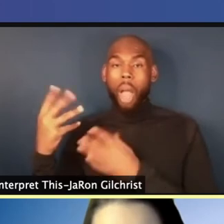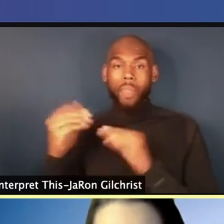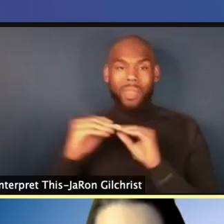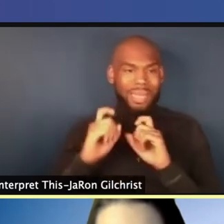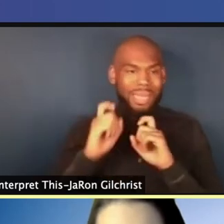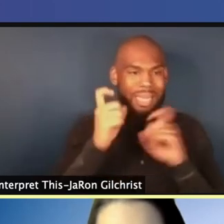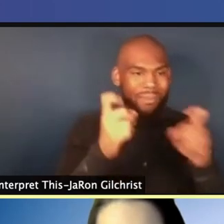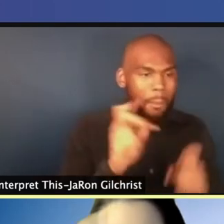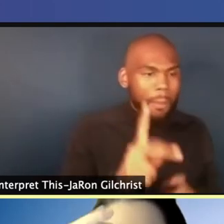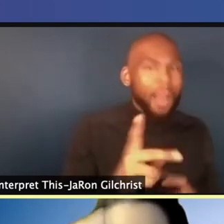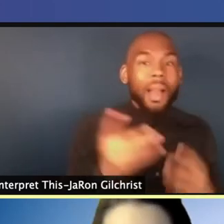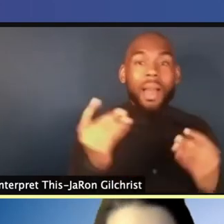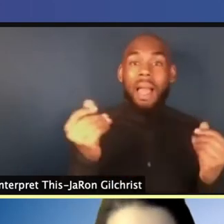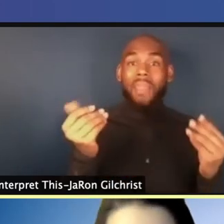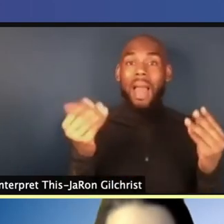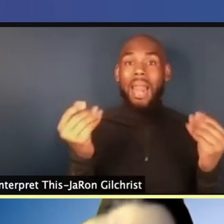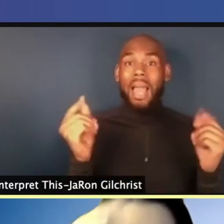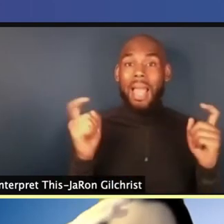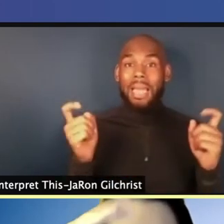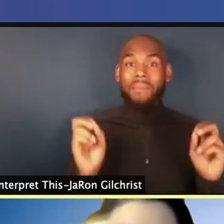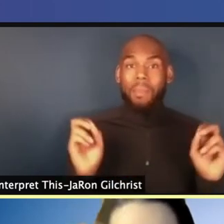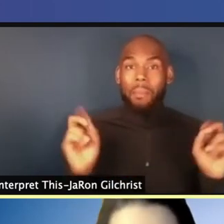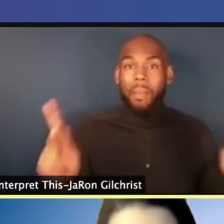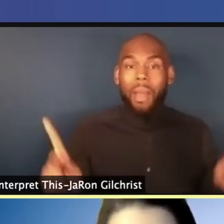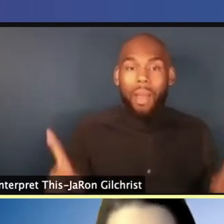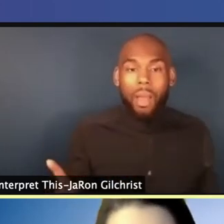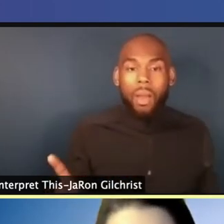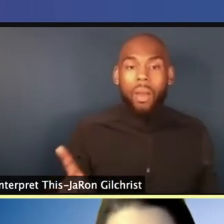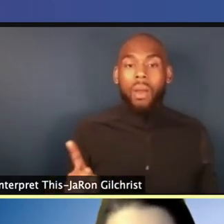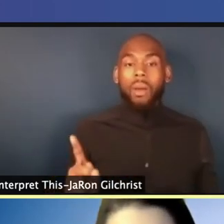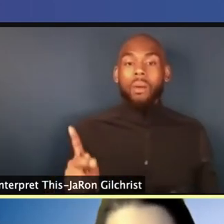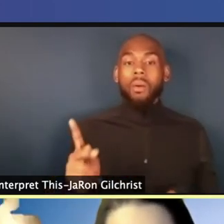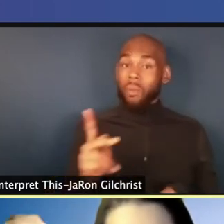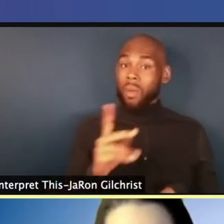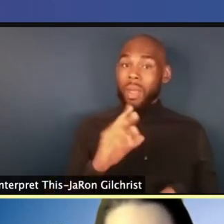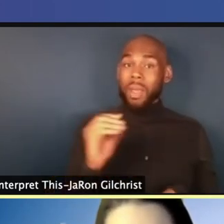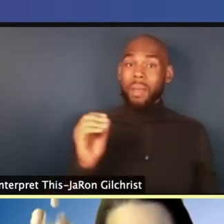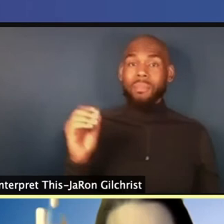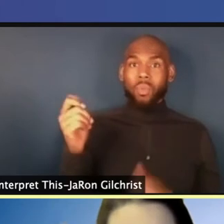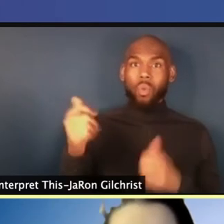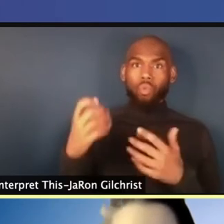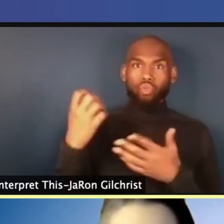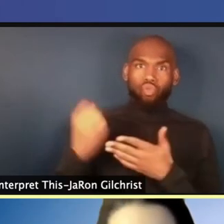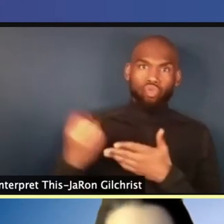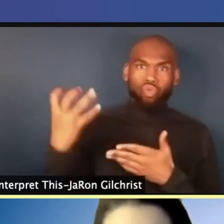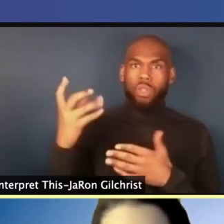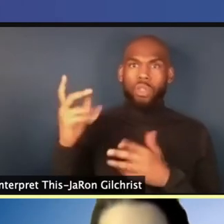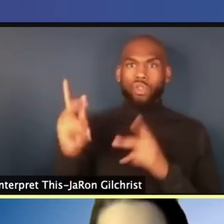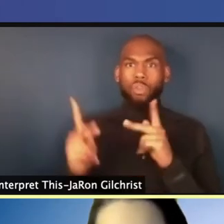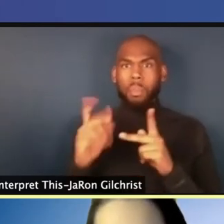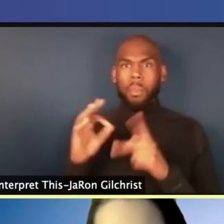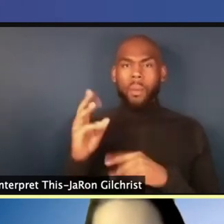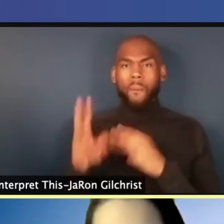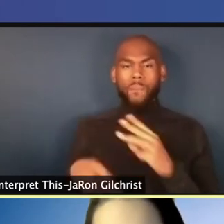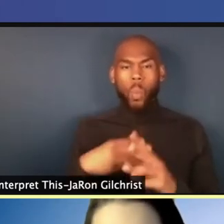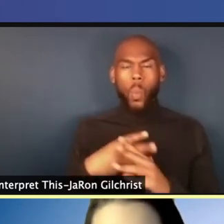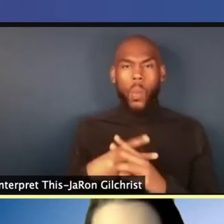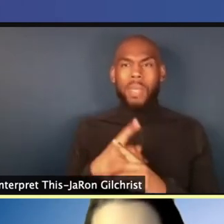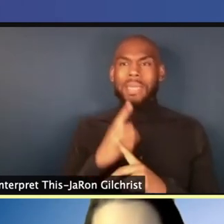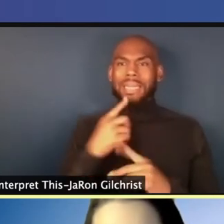back. Imagine a world where the Bezoses of the world, the wealth was like actually given back